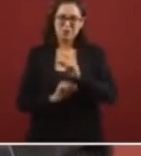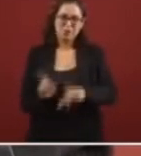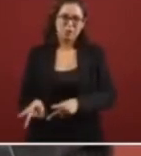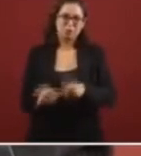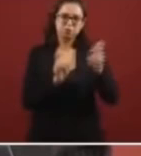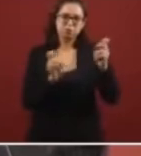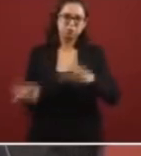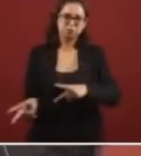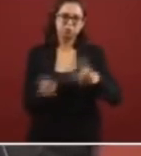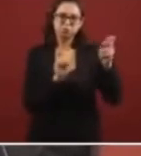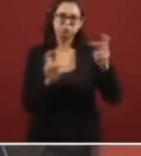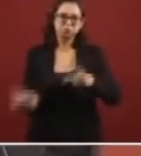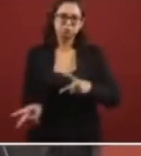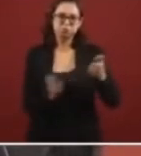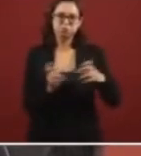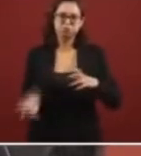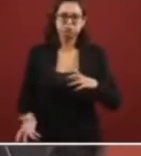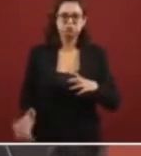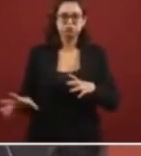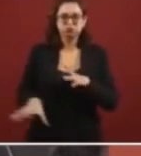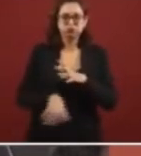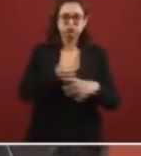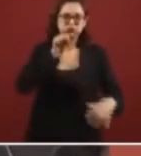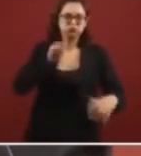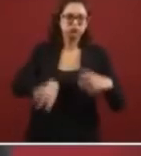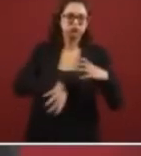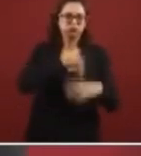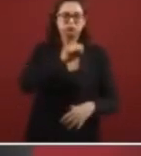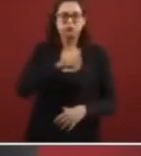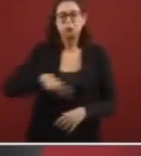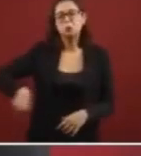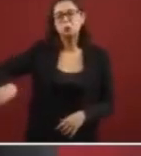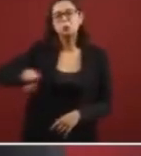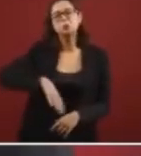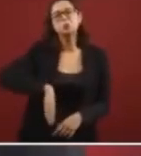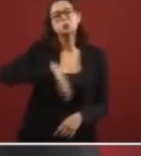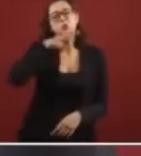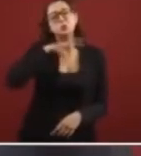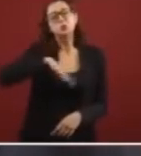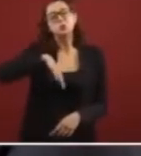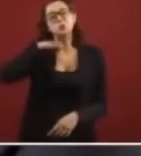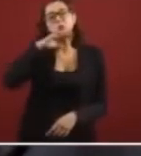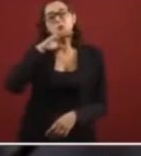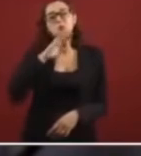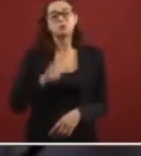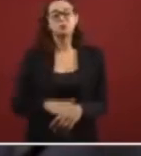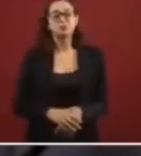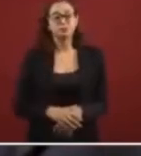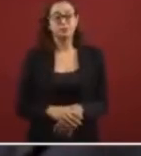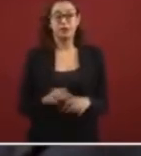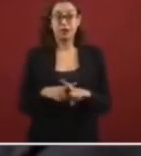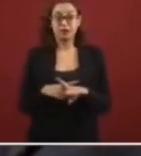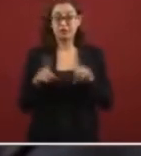was being looted. On the contrary, quien se oponía, if anyone opposed it,